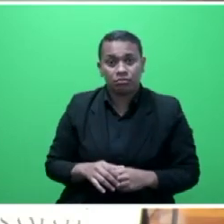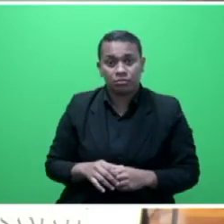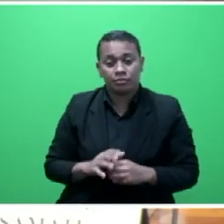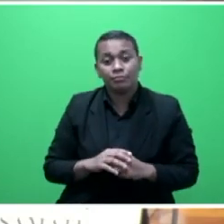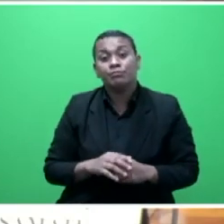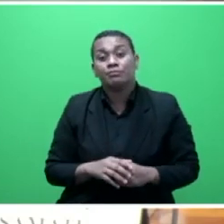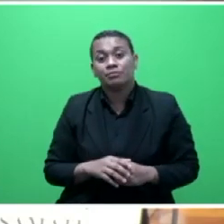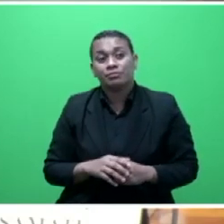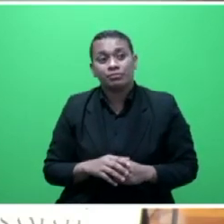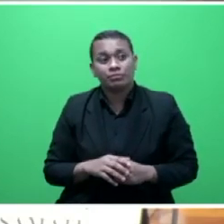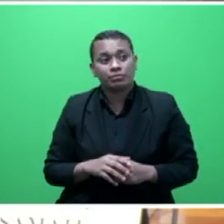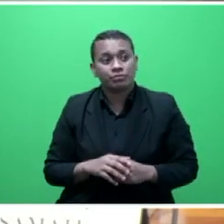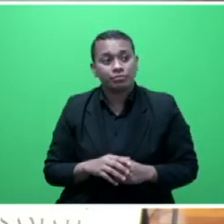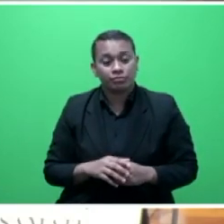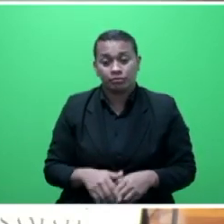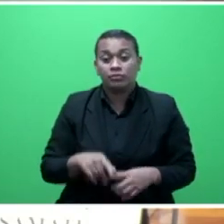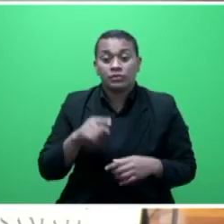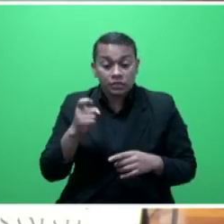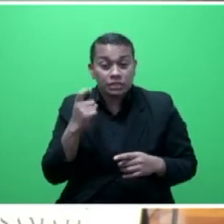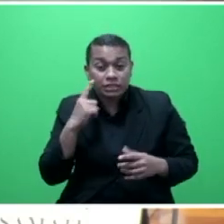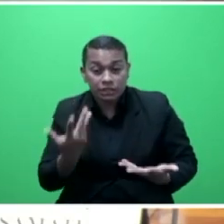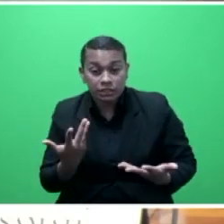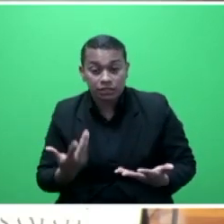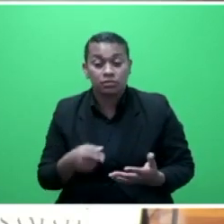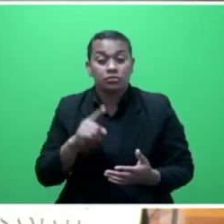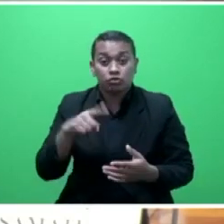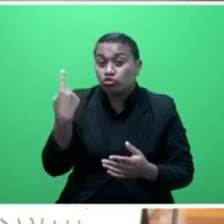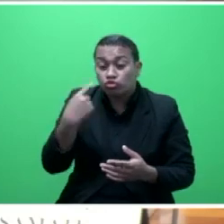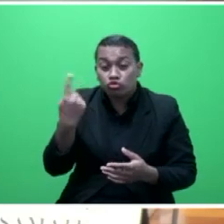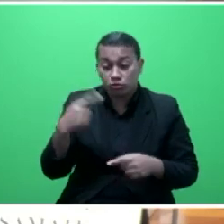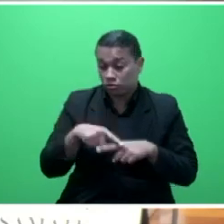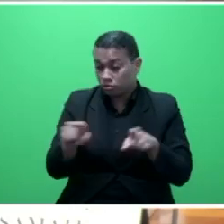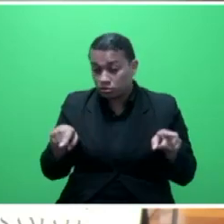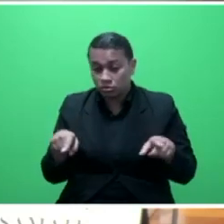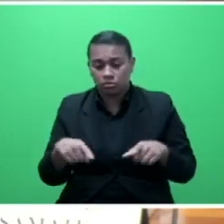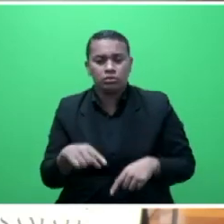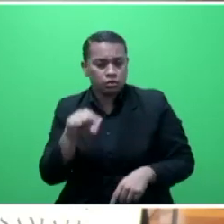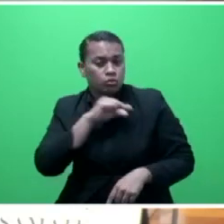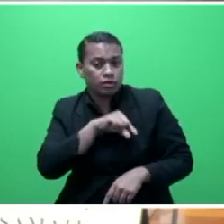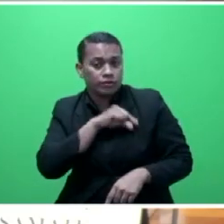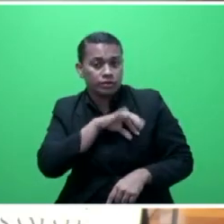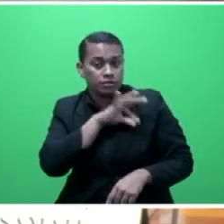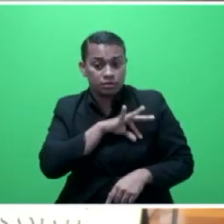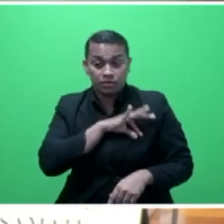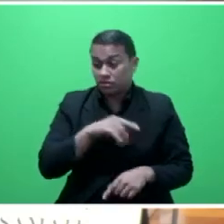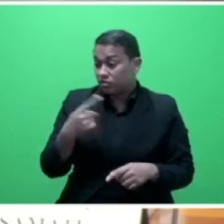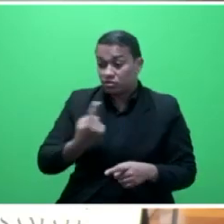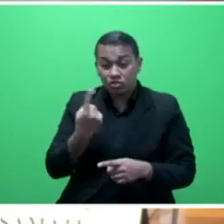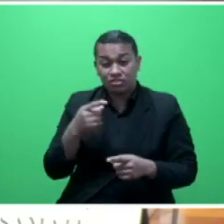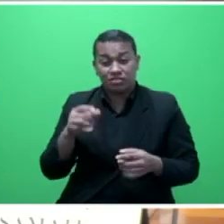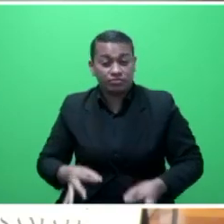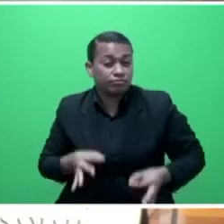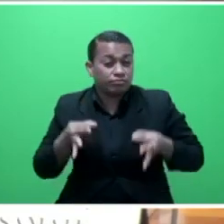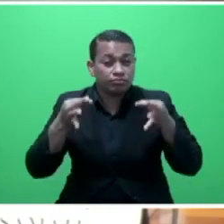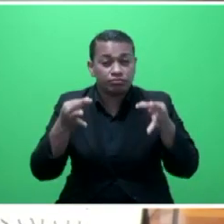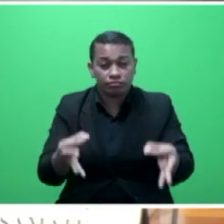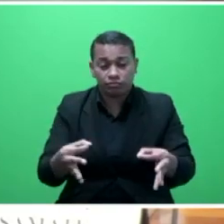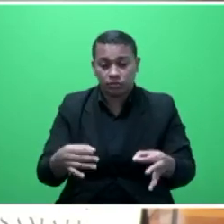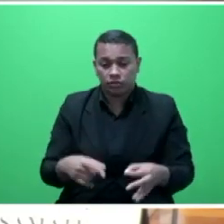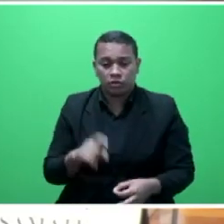bills must pay them. However, those who genuinely cannot afford to do so would have payments deferred rather than be